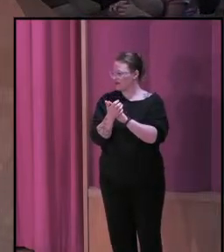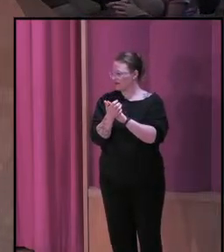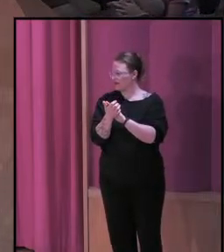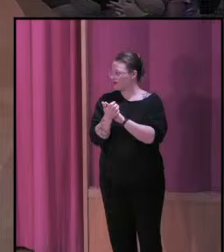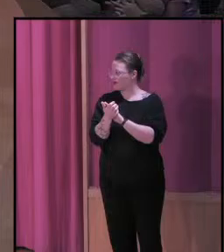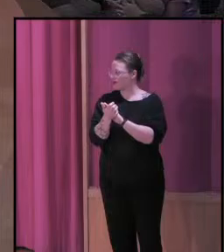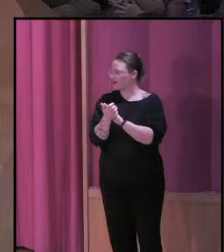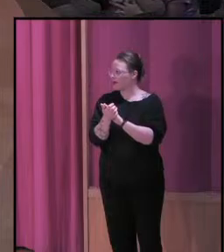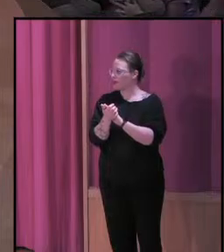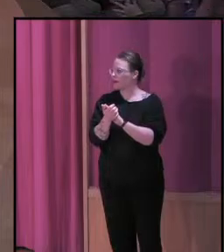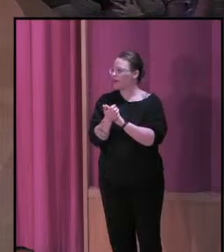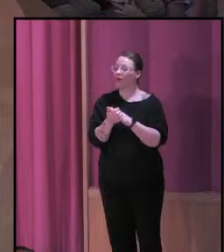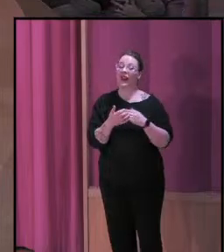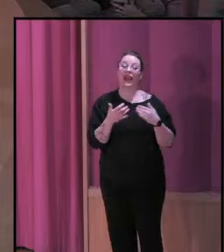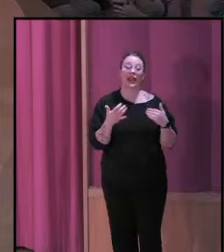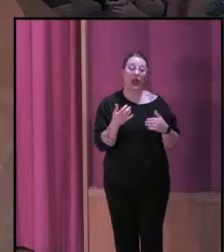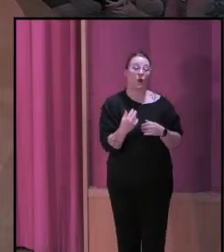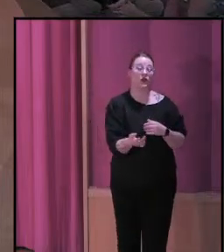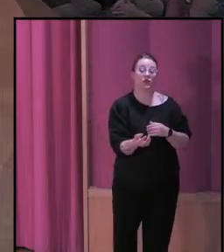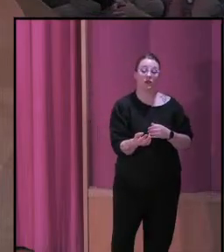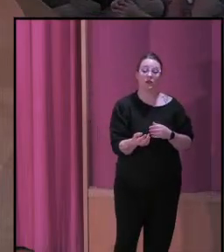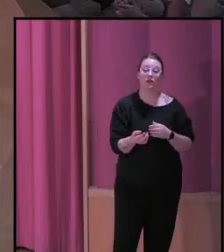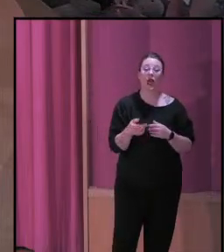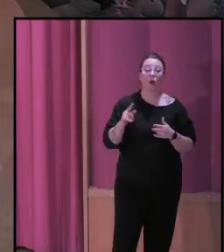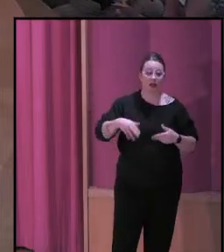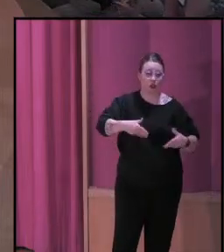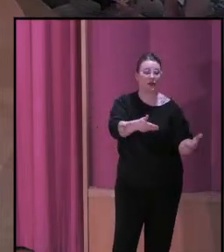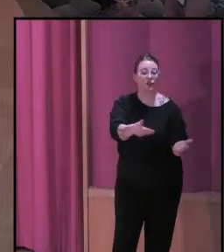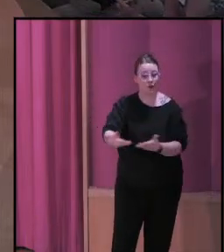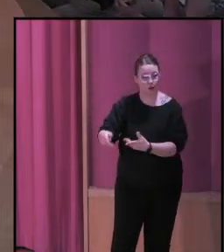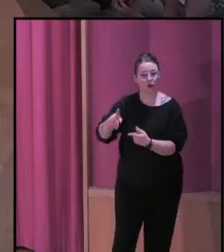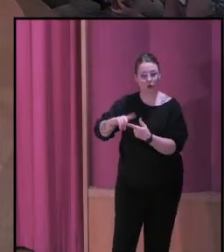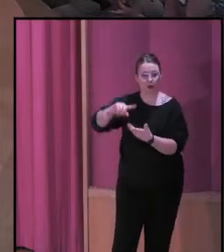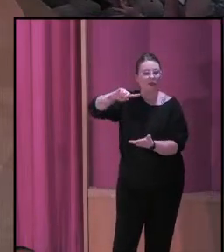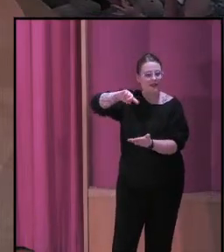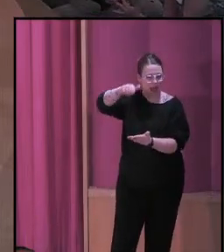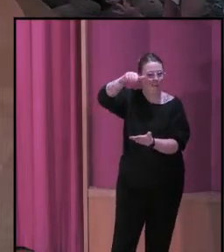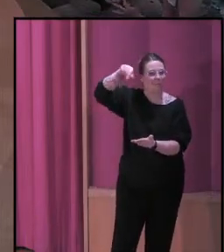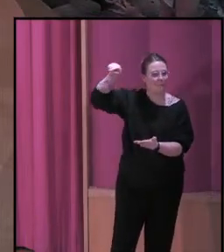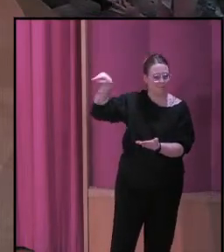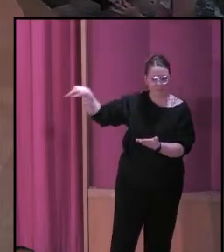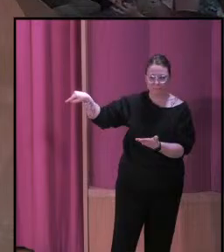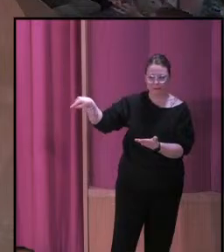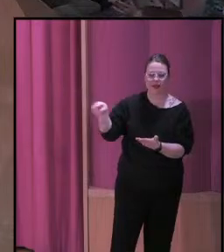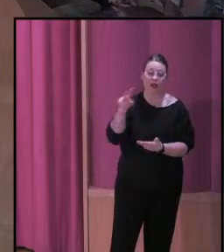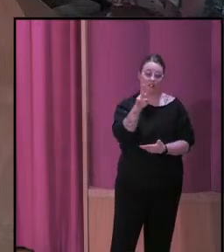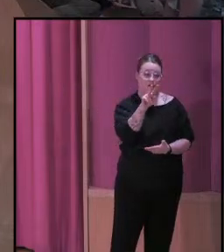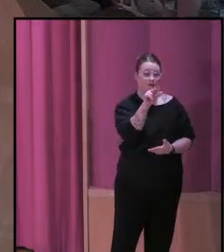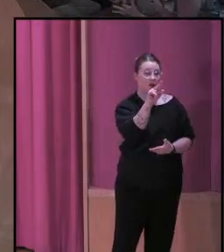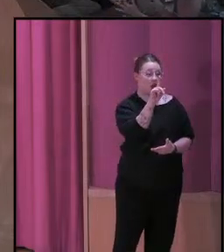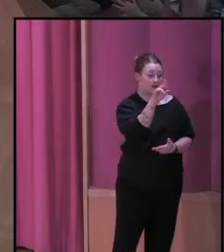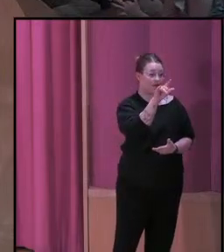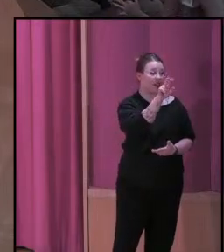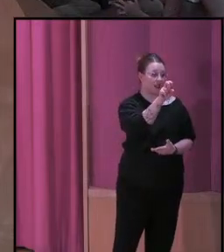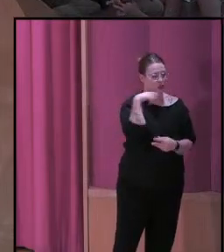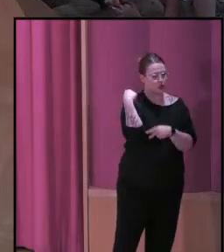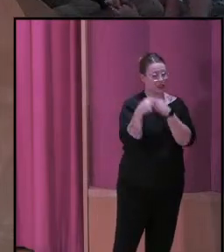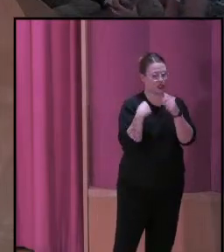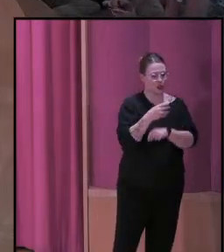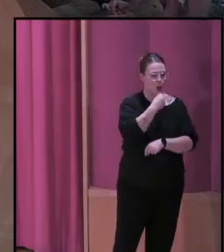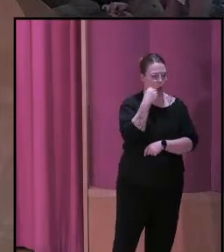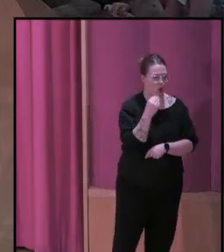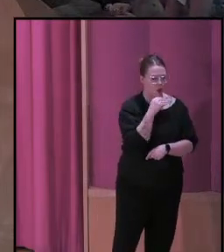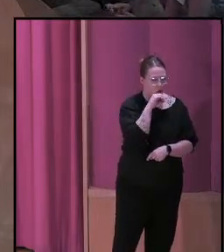Now that I've introduced you to the gigantic top, I want to share with you all my version of a vaudeville tradition known as the combination